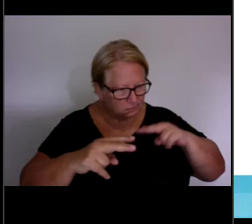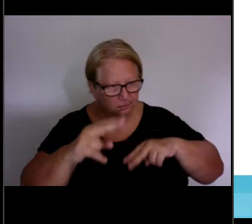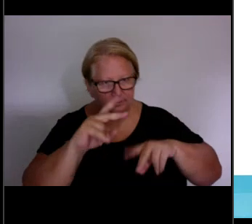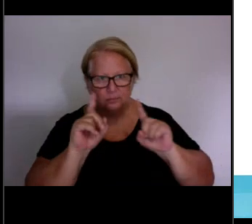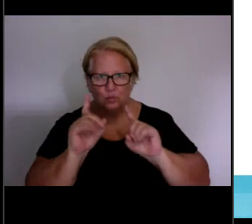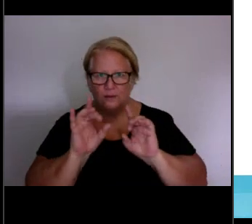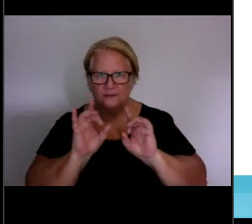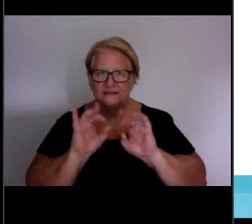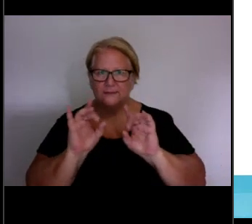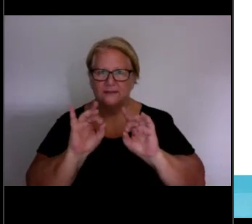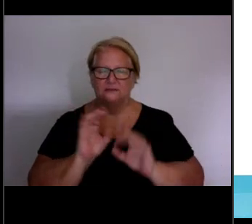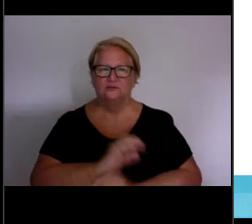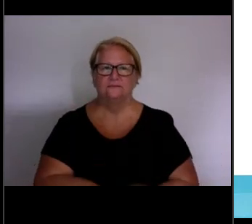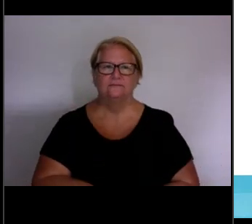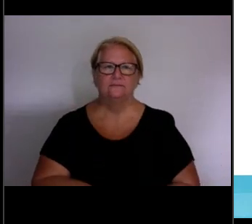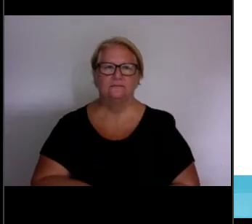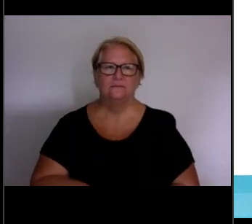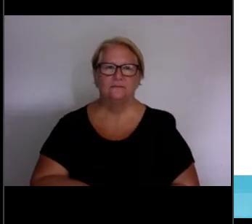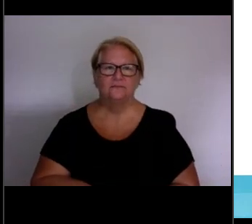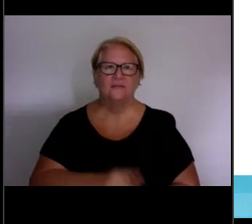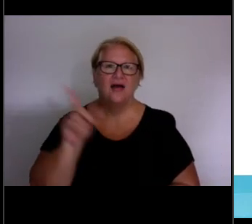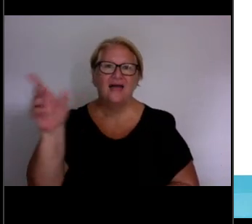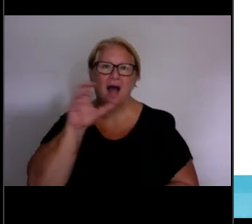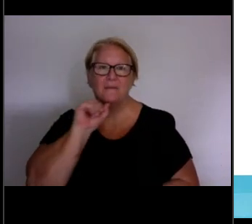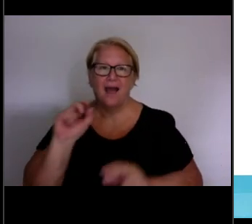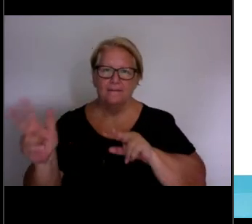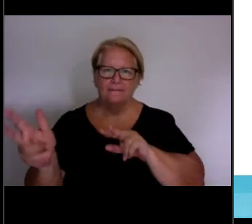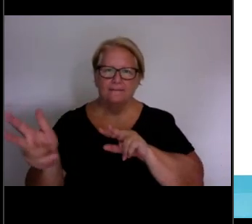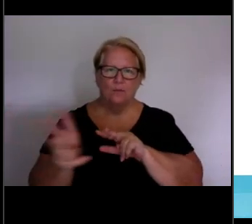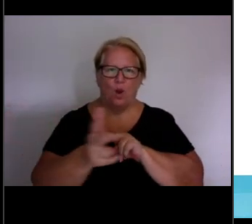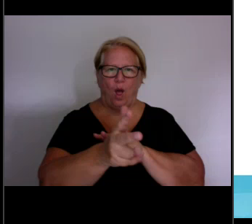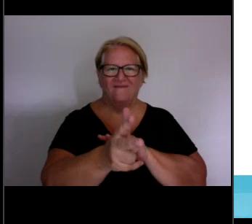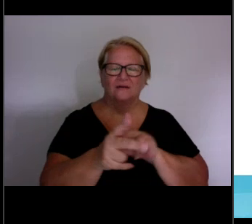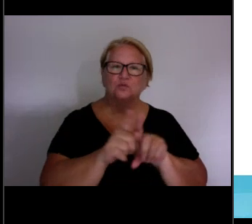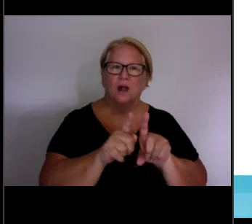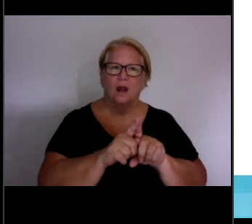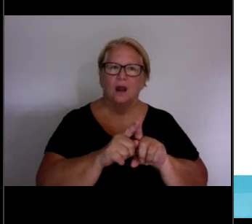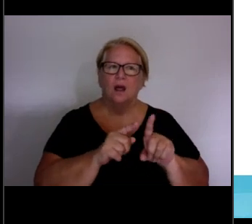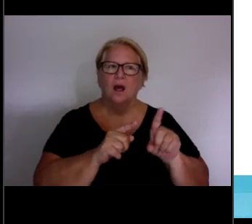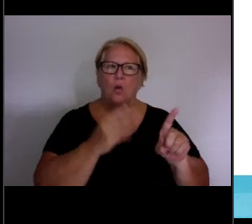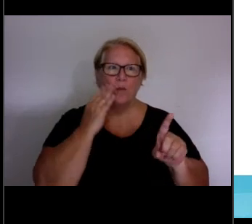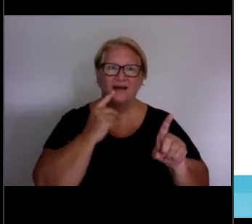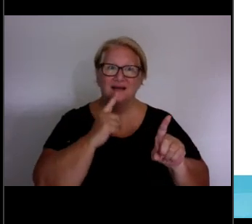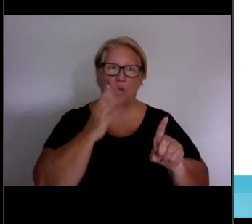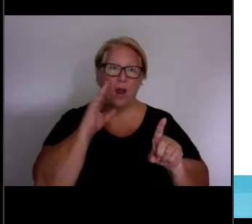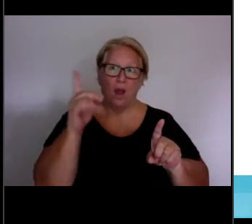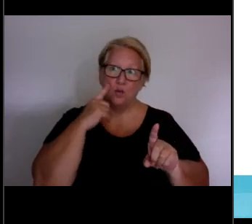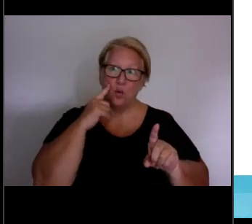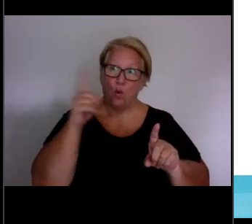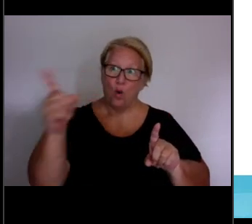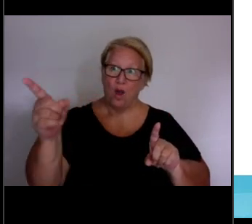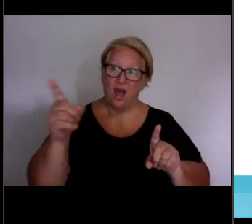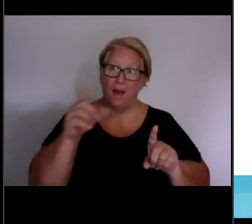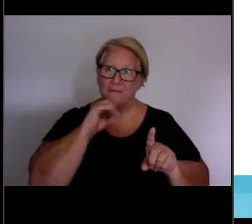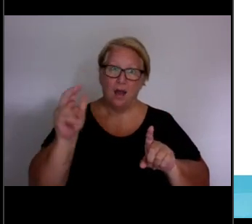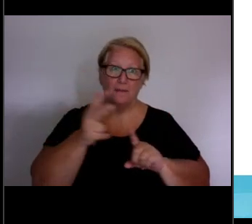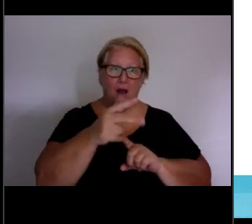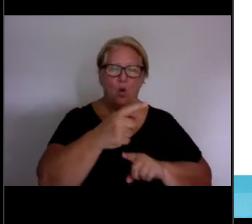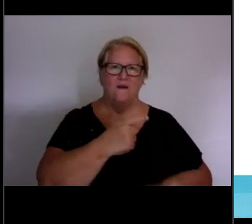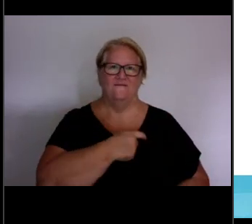damage there was to the car. And he then pulled over as well. And I know she told us that as soon as she noticed he'd pulled over, she was fearful